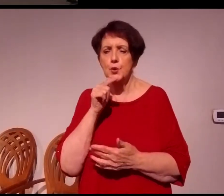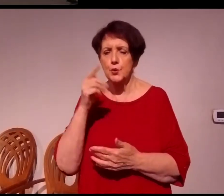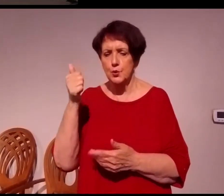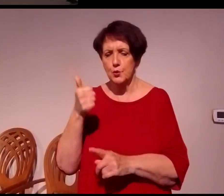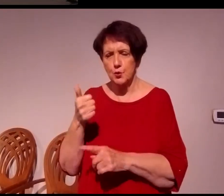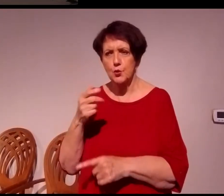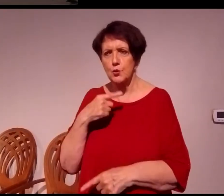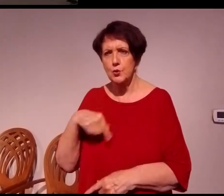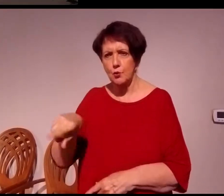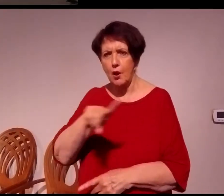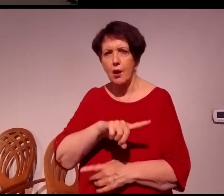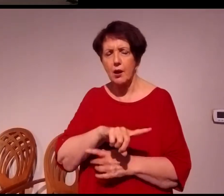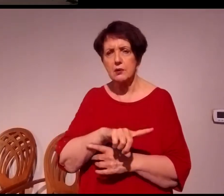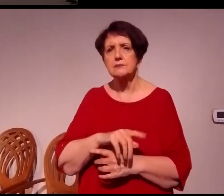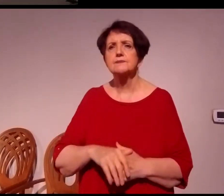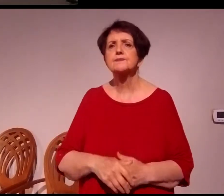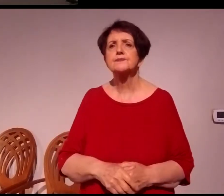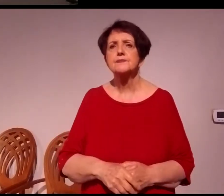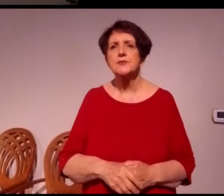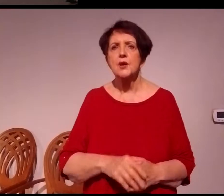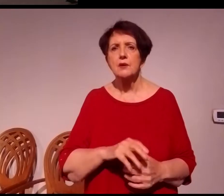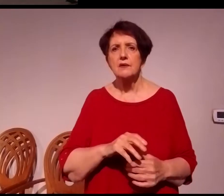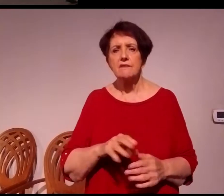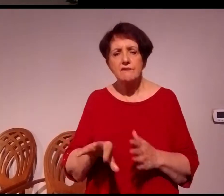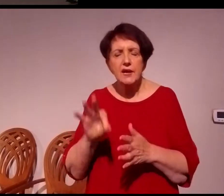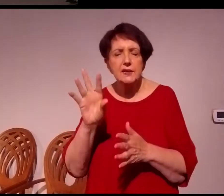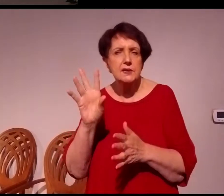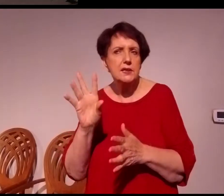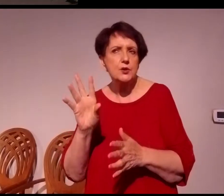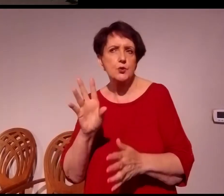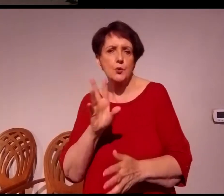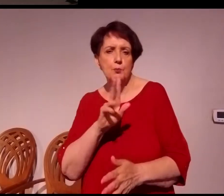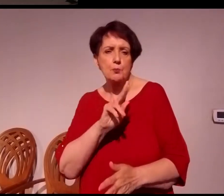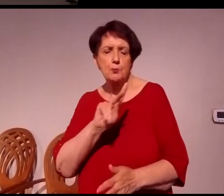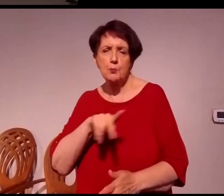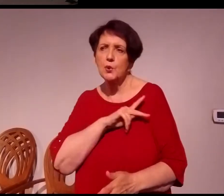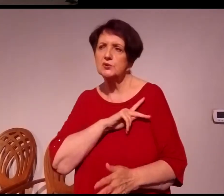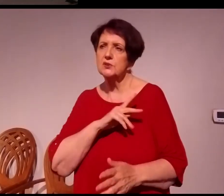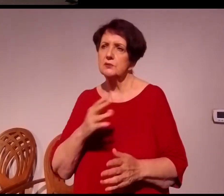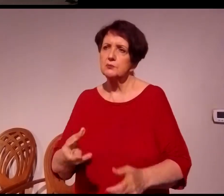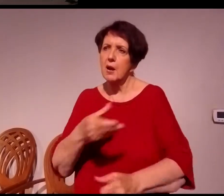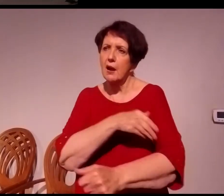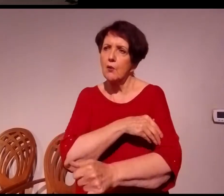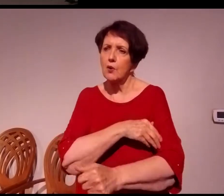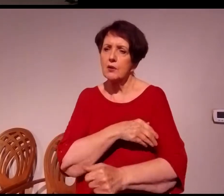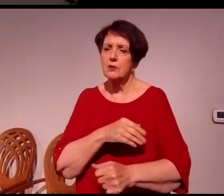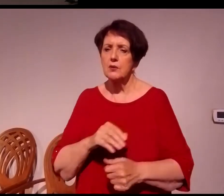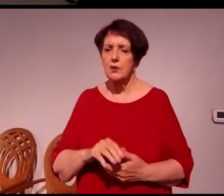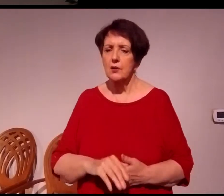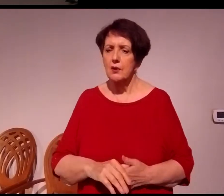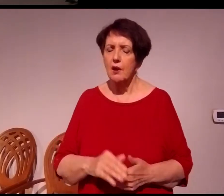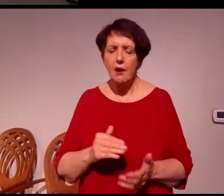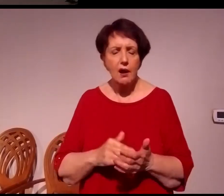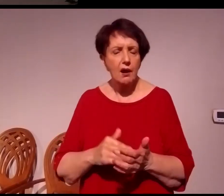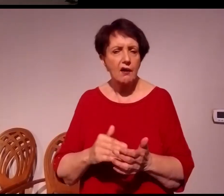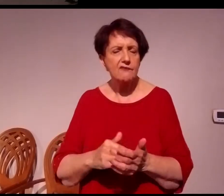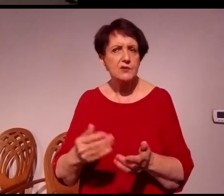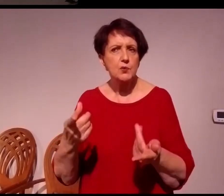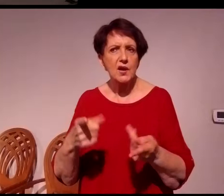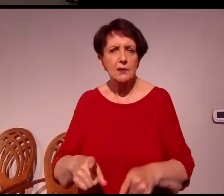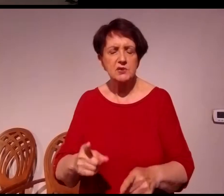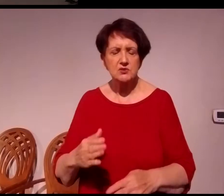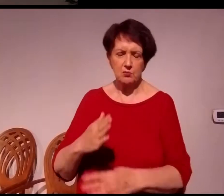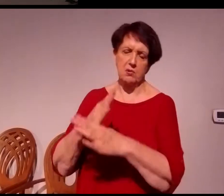personal power, we are often thwarted in a very big way in the search for obedient